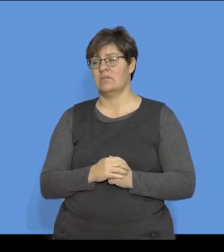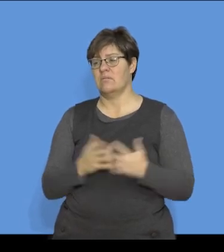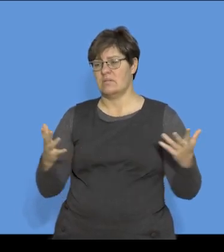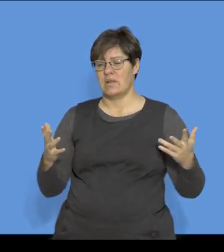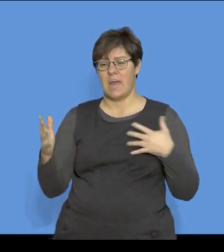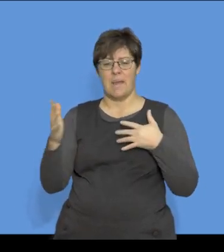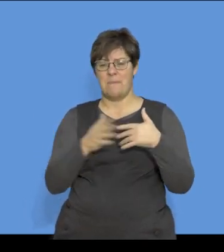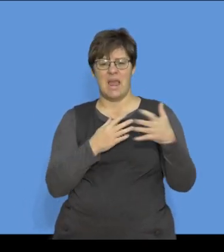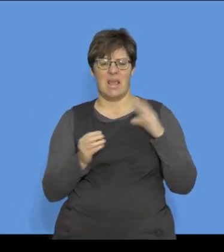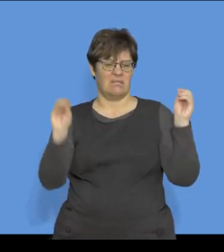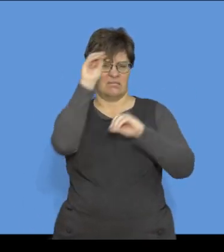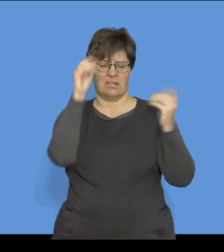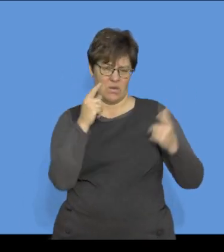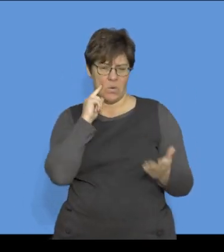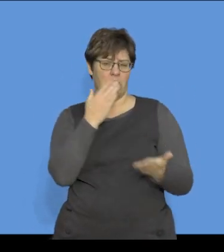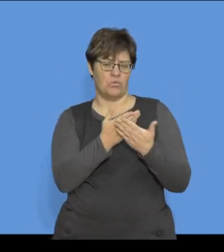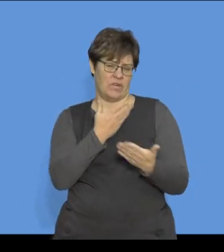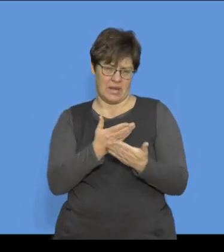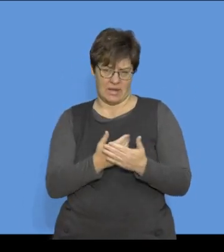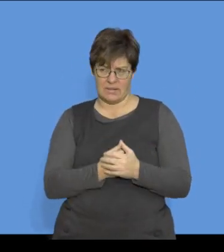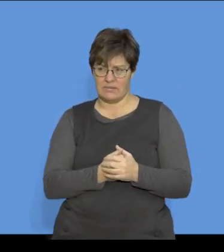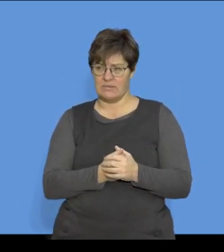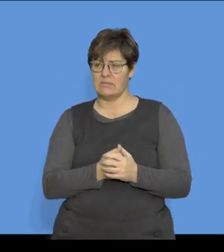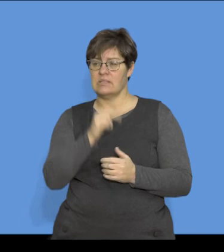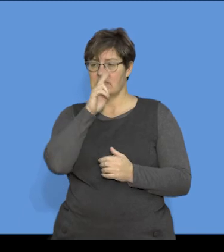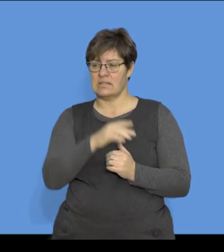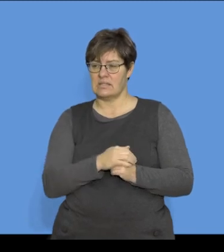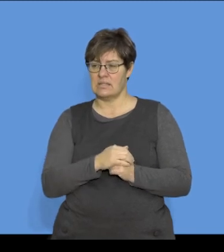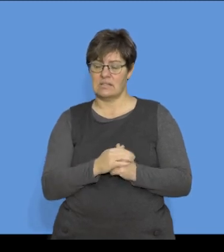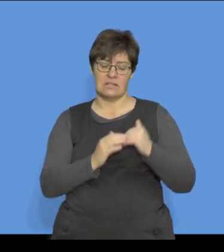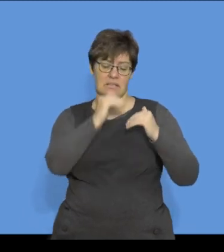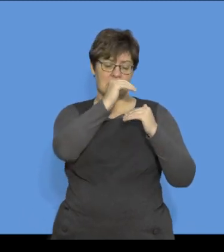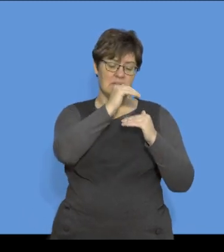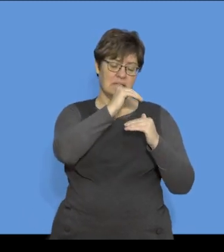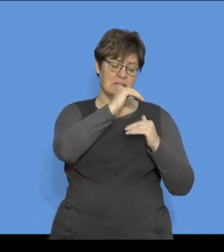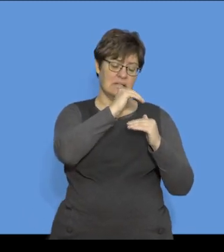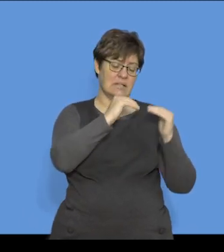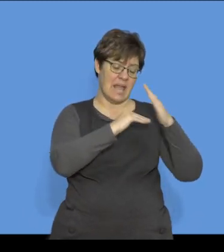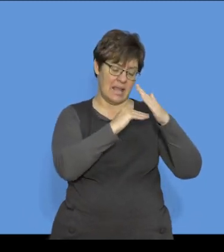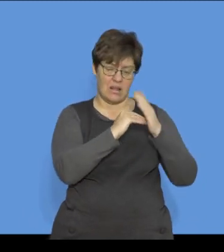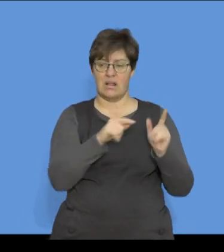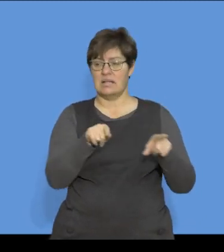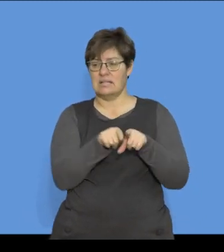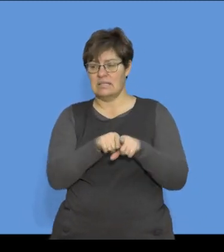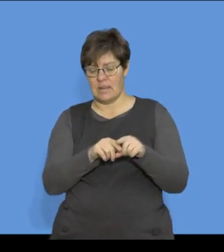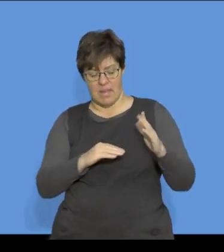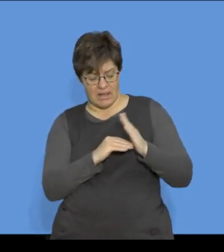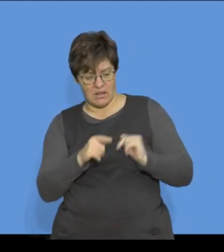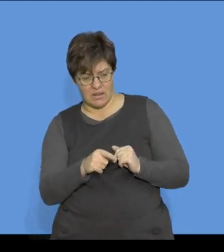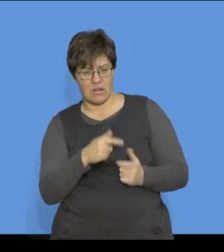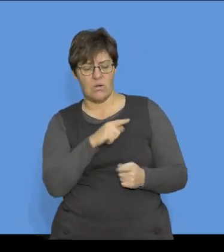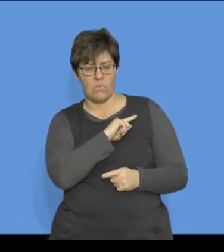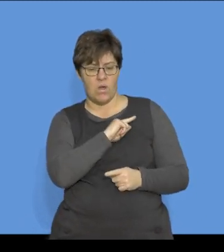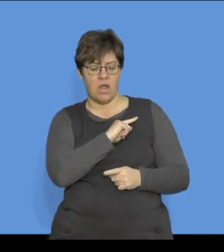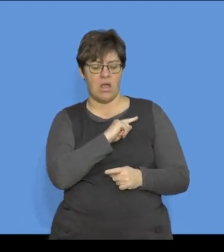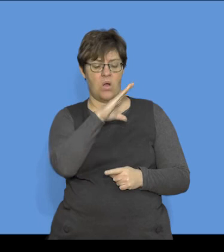ways we can try and prove this, right? Because you will see that this angle will be equal to that angle there because of